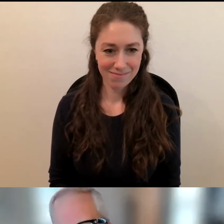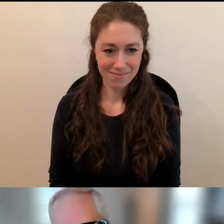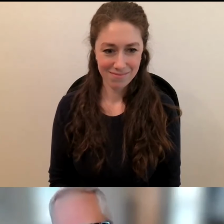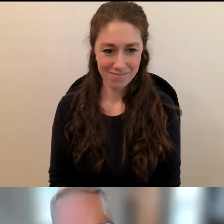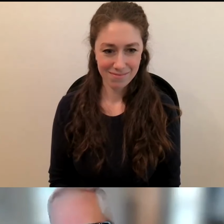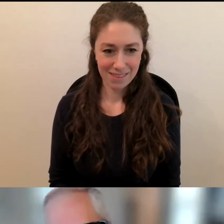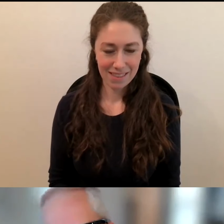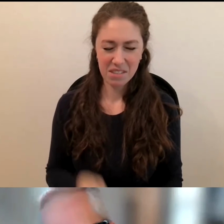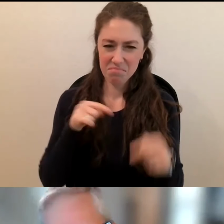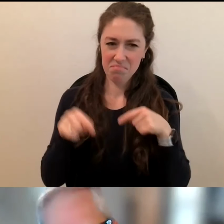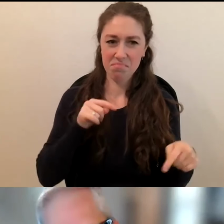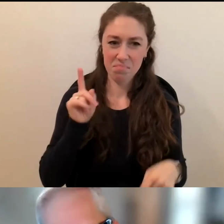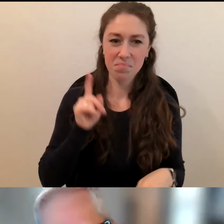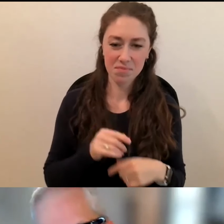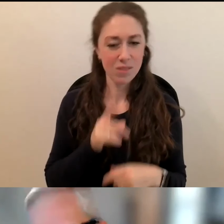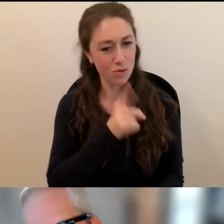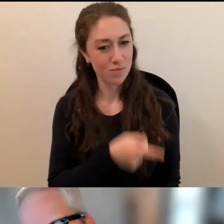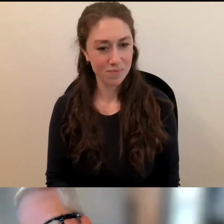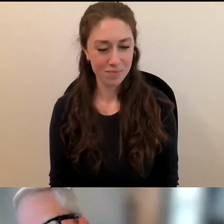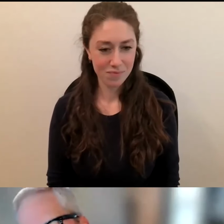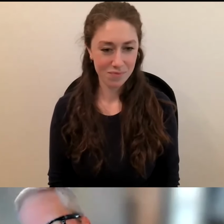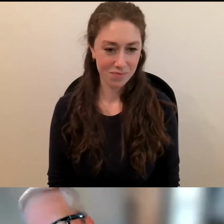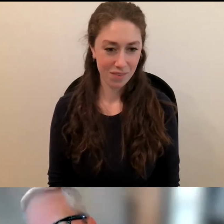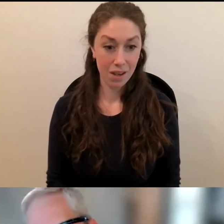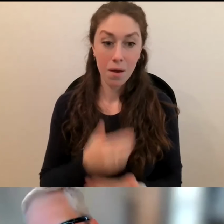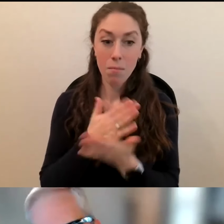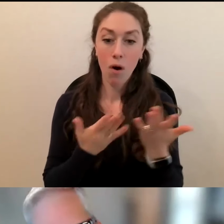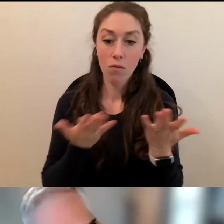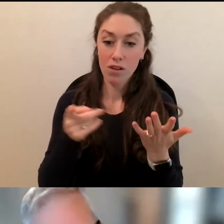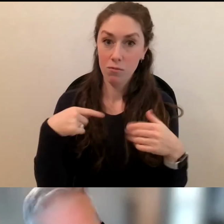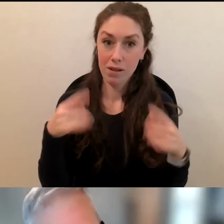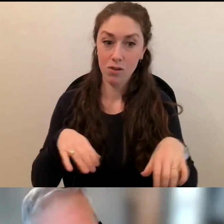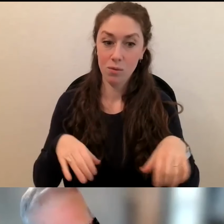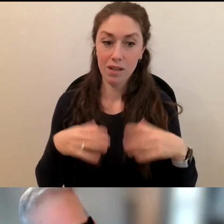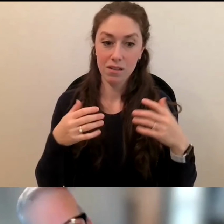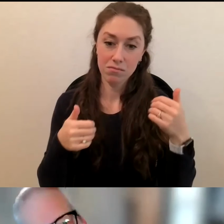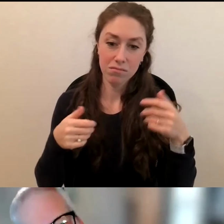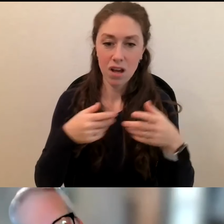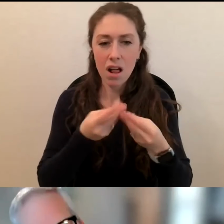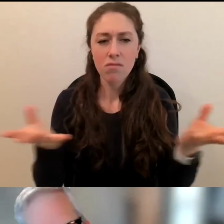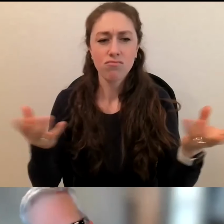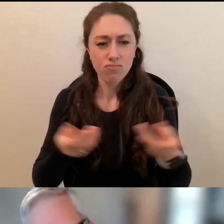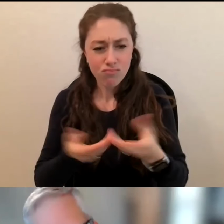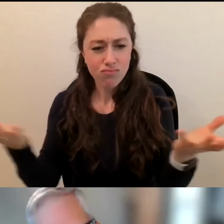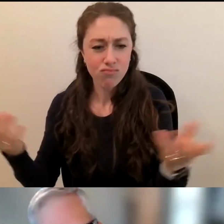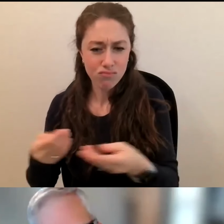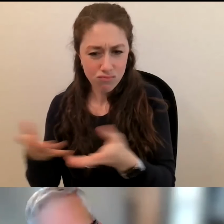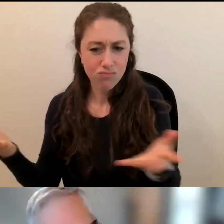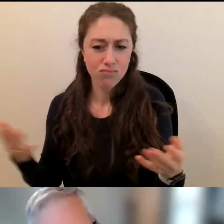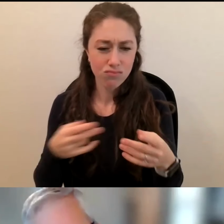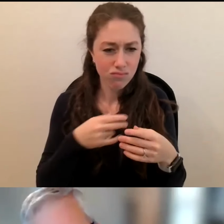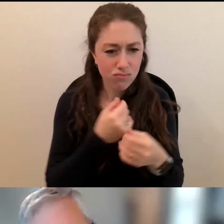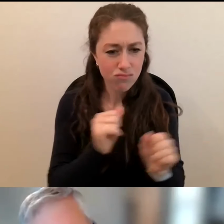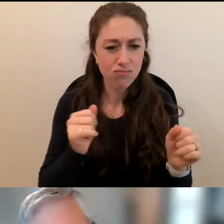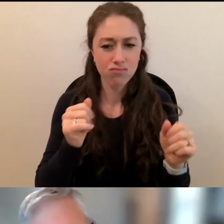Let me dial back for a moment. So, sure. So part of what you've been doing is some evangelical work, if you will. You've been going out to folks to actually